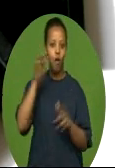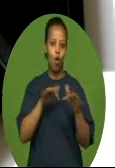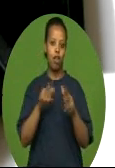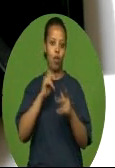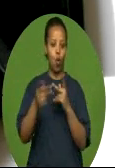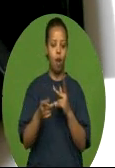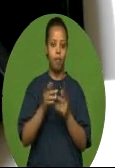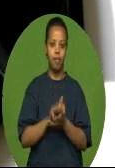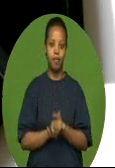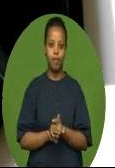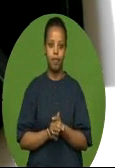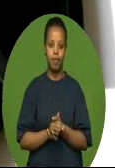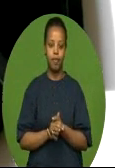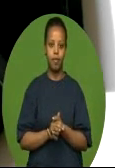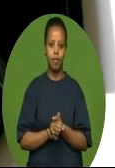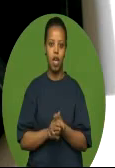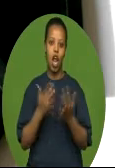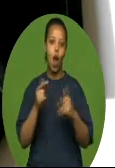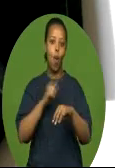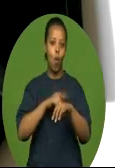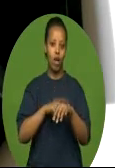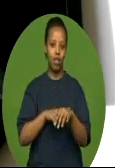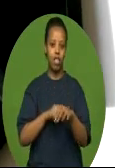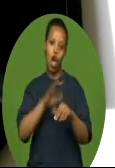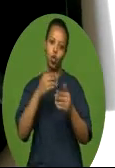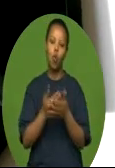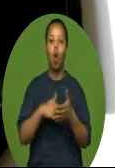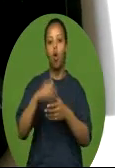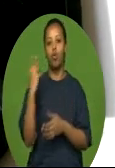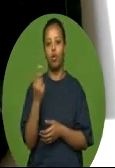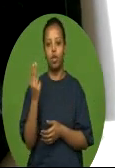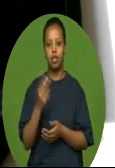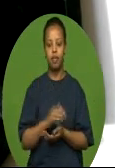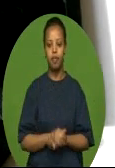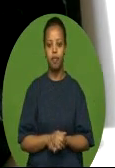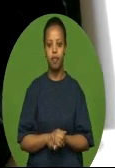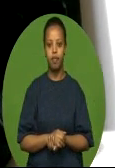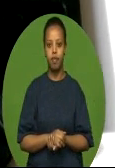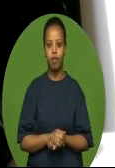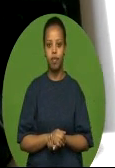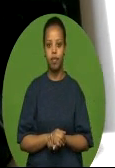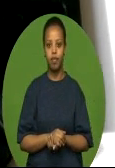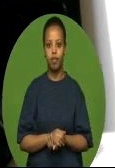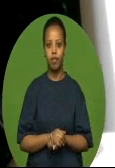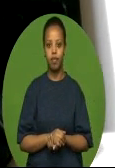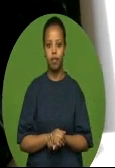used memory for a computer program, but nowadays it's almost out of use.